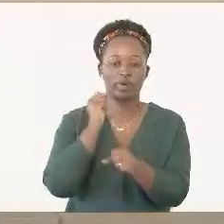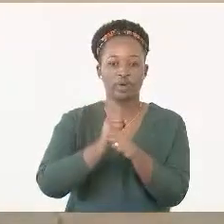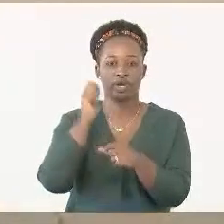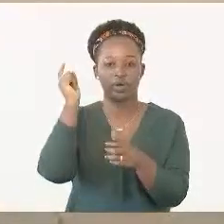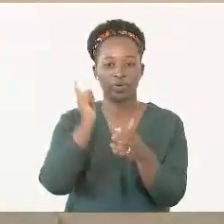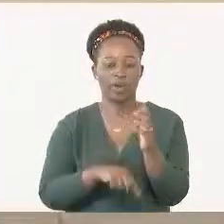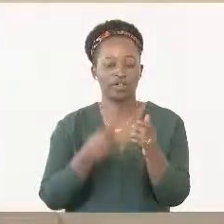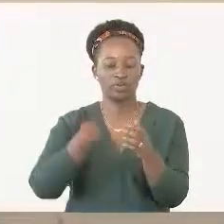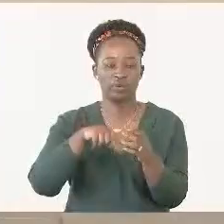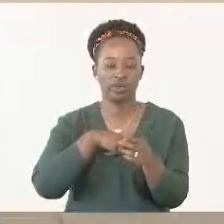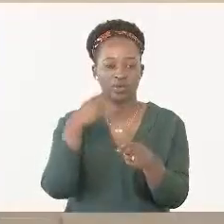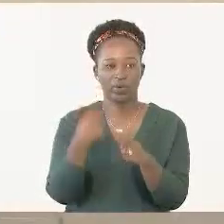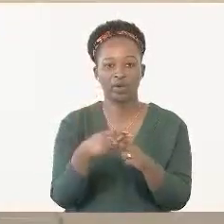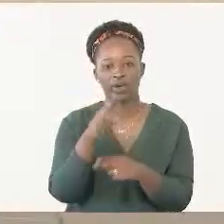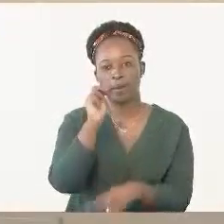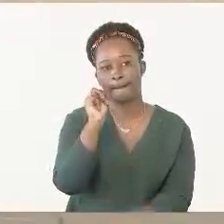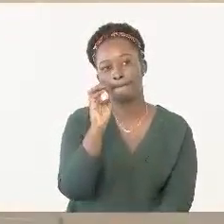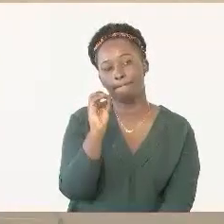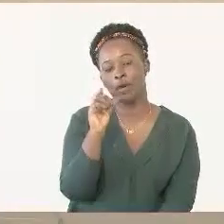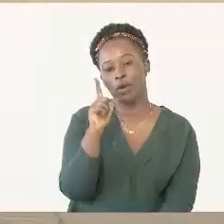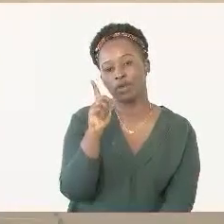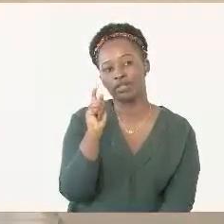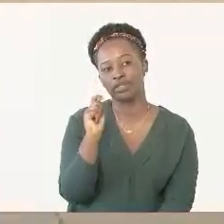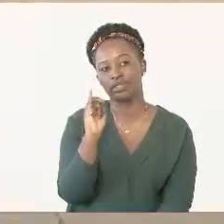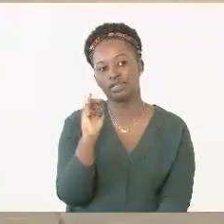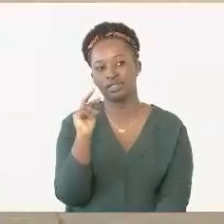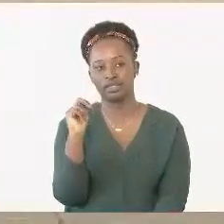call molting. Molting,